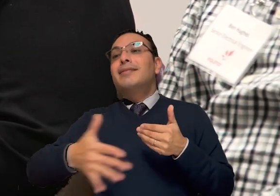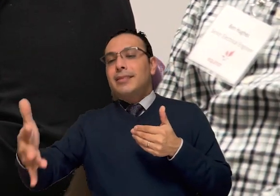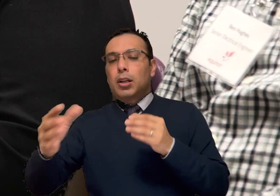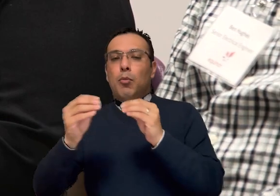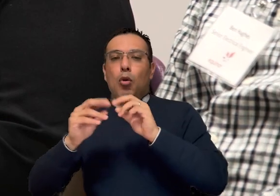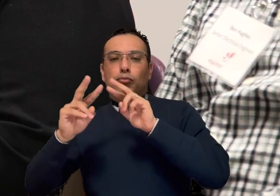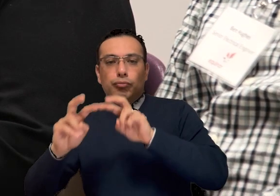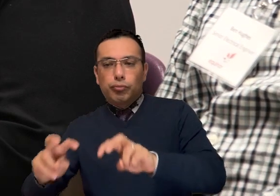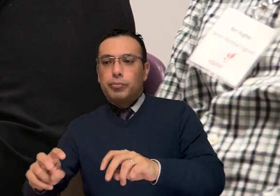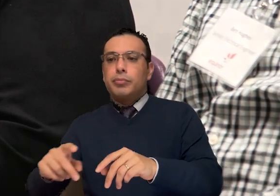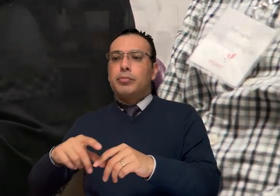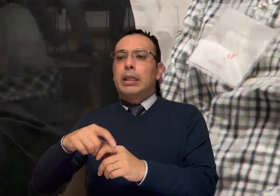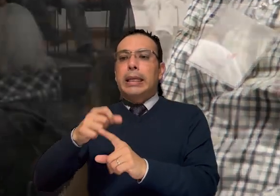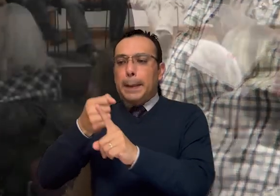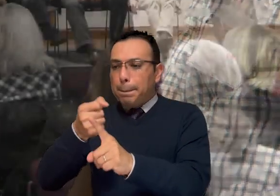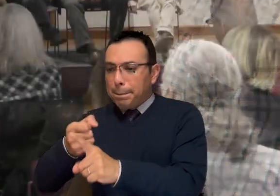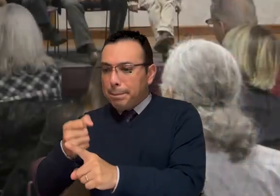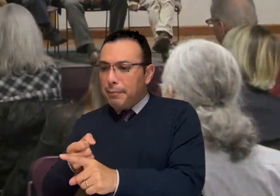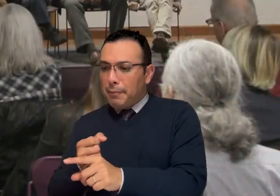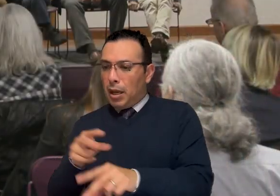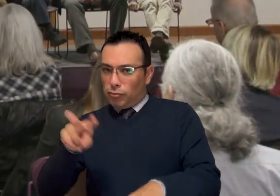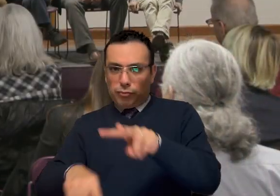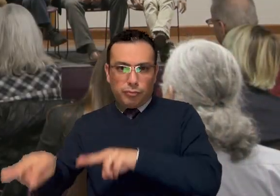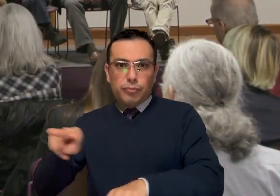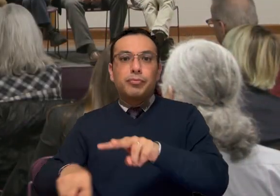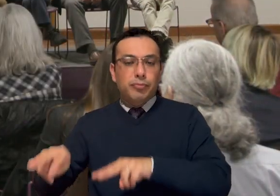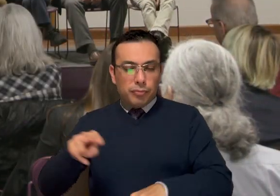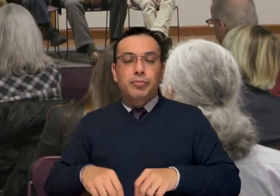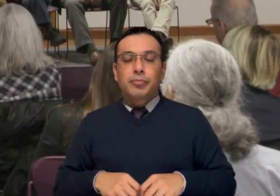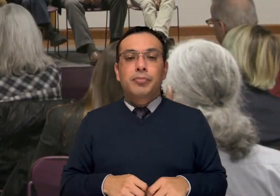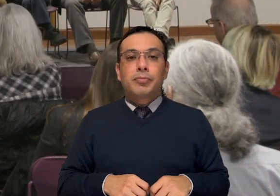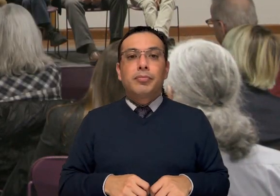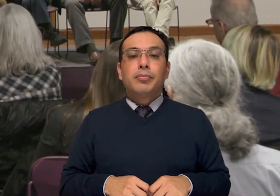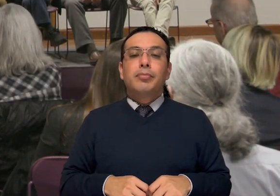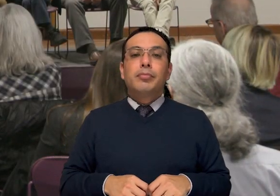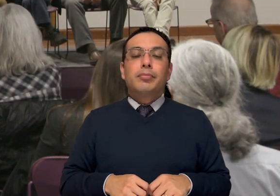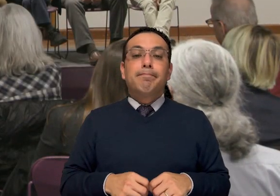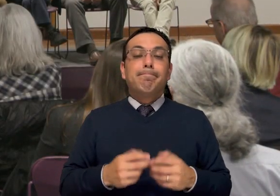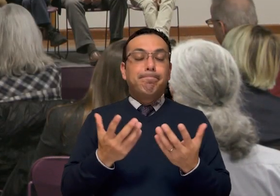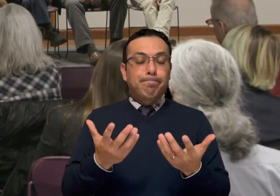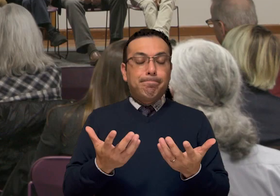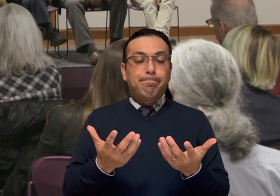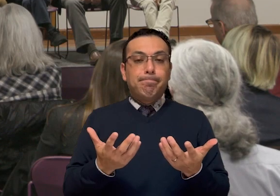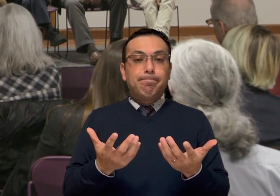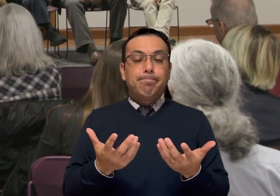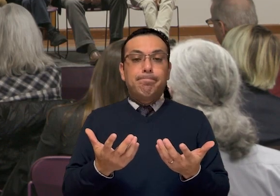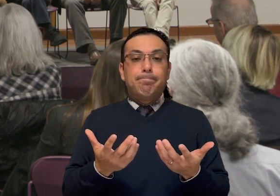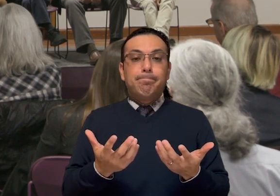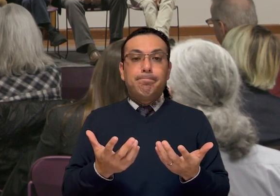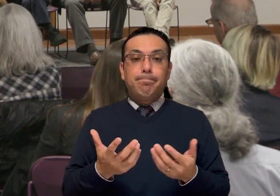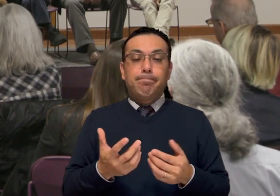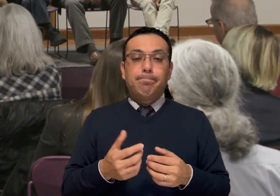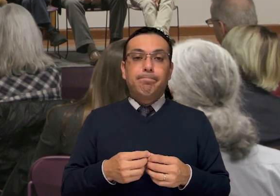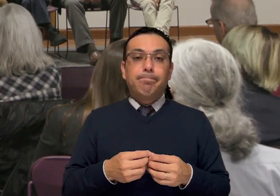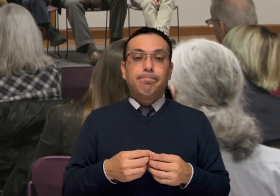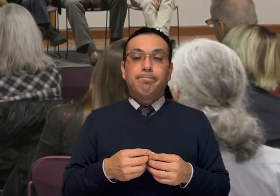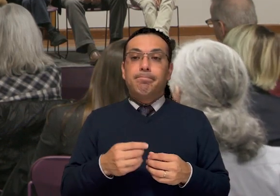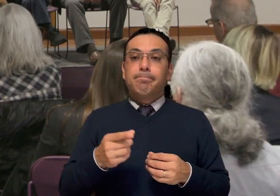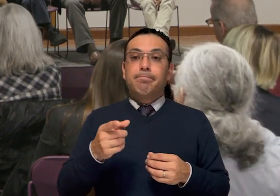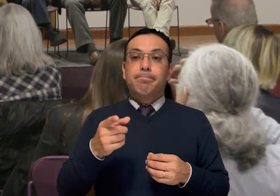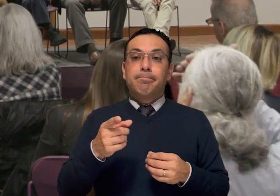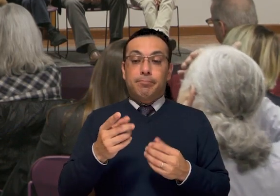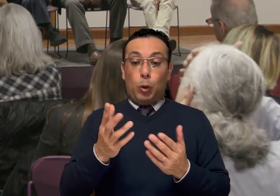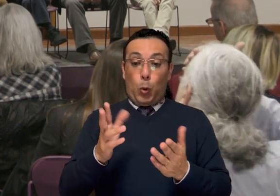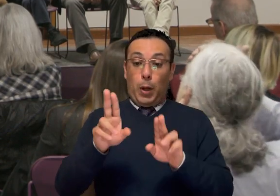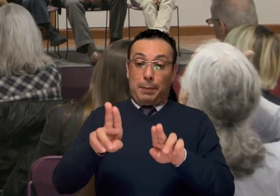So the first thing after you submit your application is DPS staff